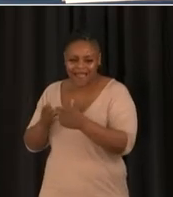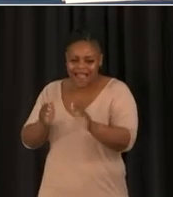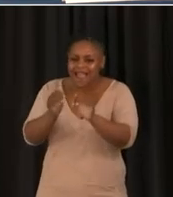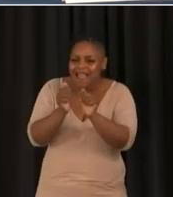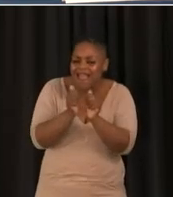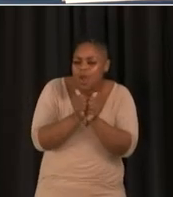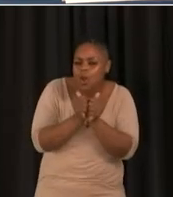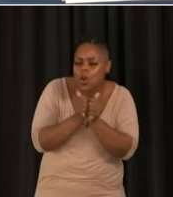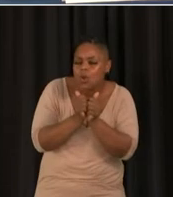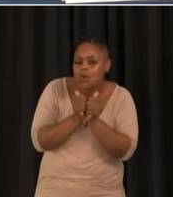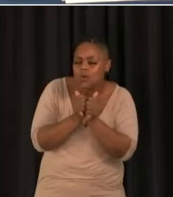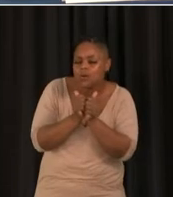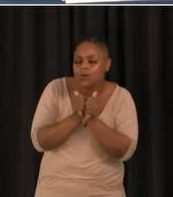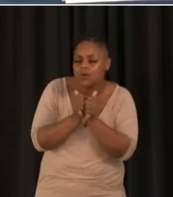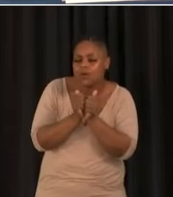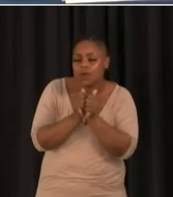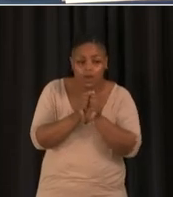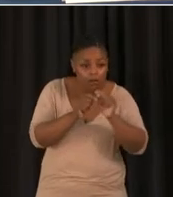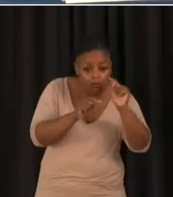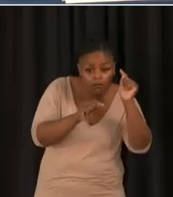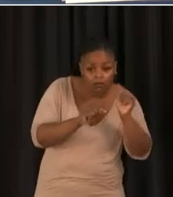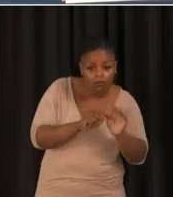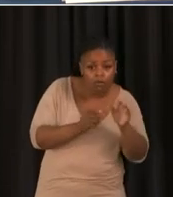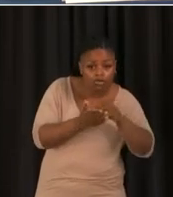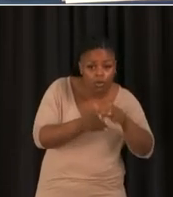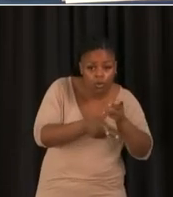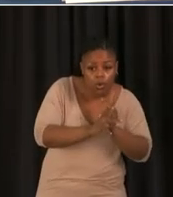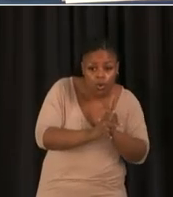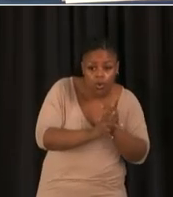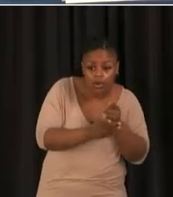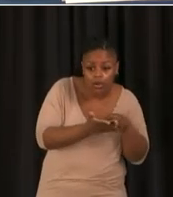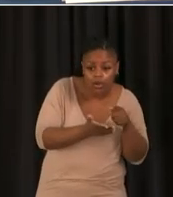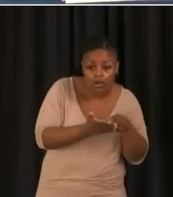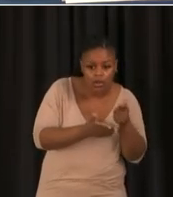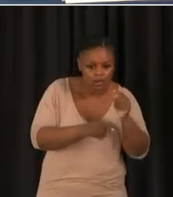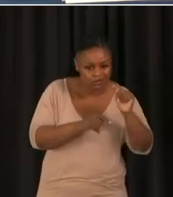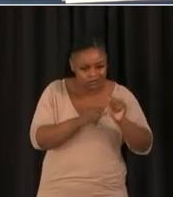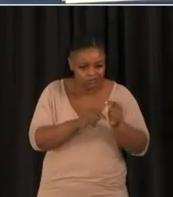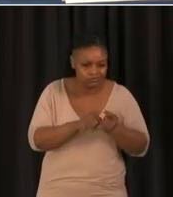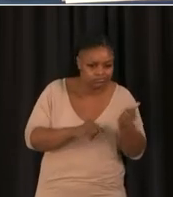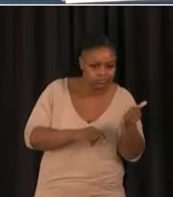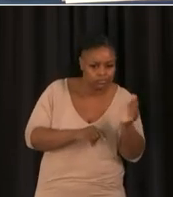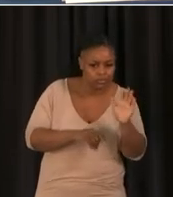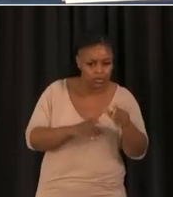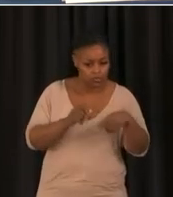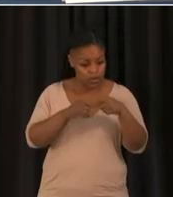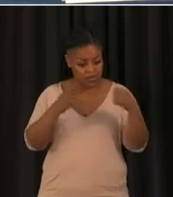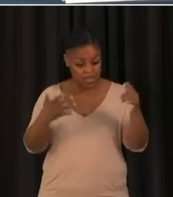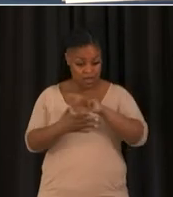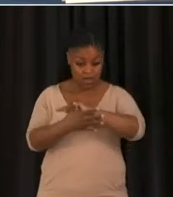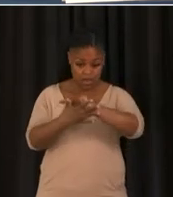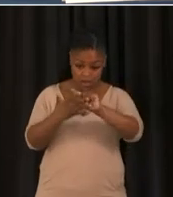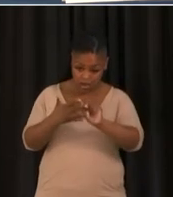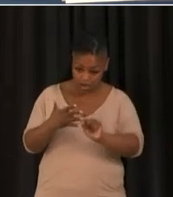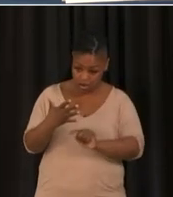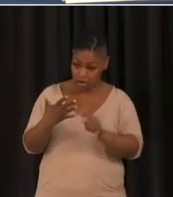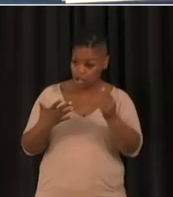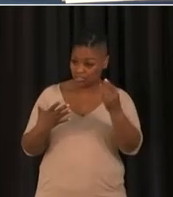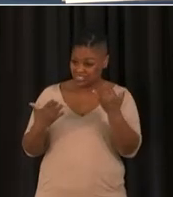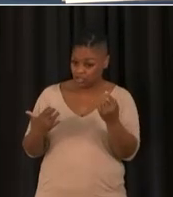fees. We also have our Financially Fit DC program, which you'll hear more about from Michelle, that